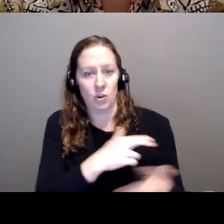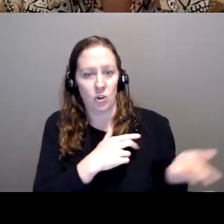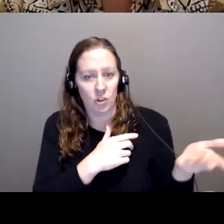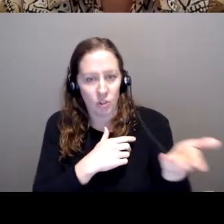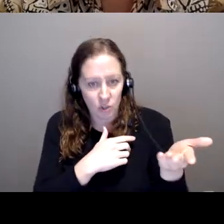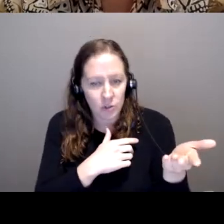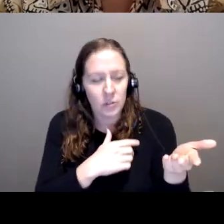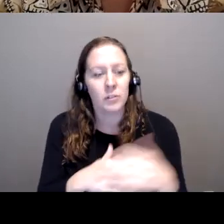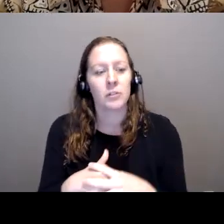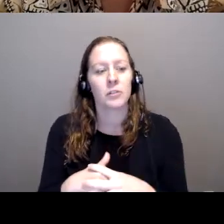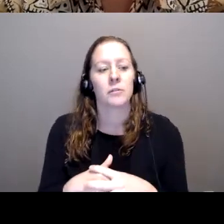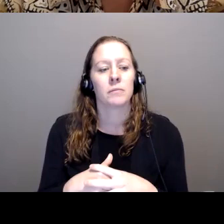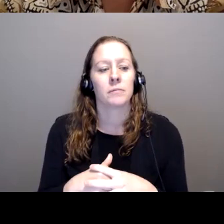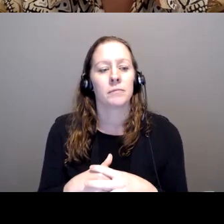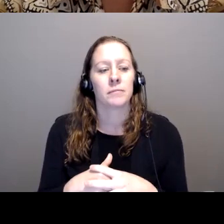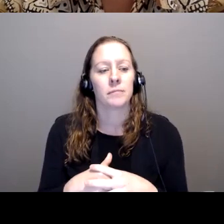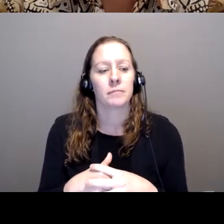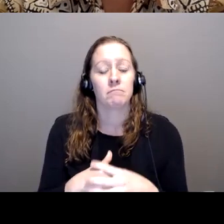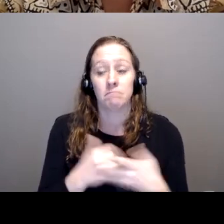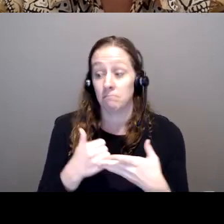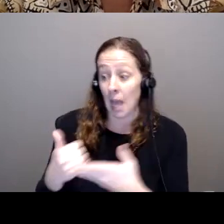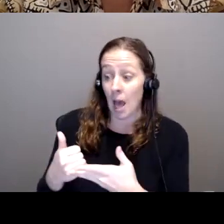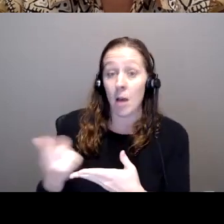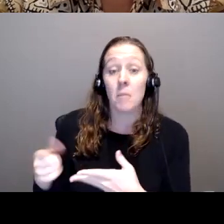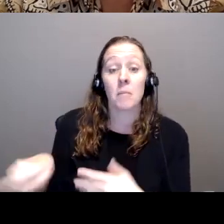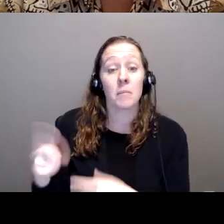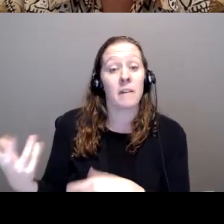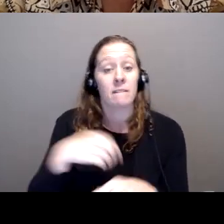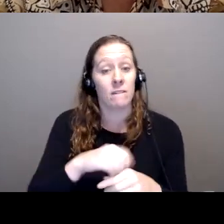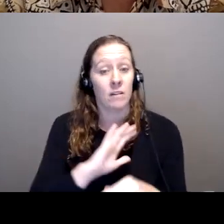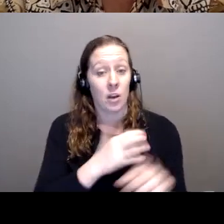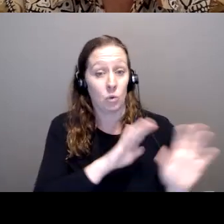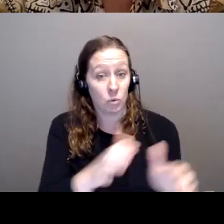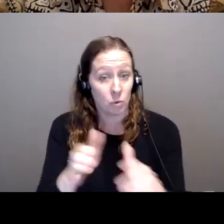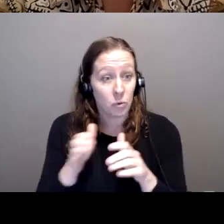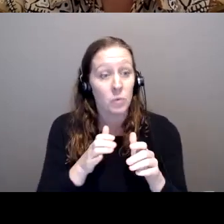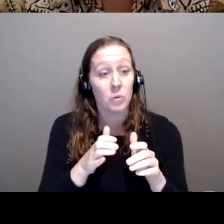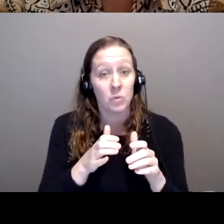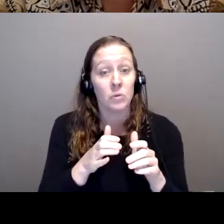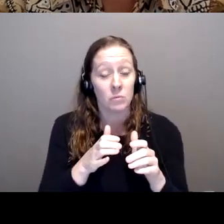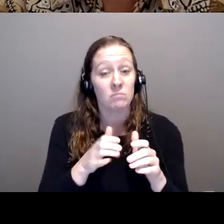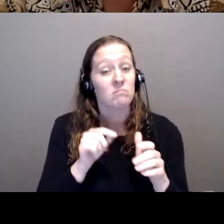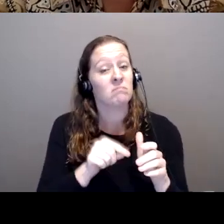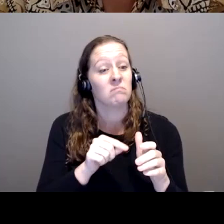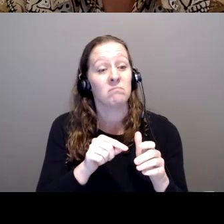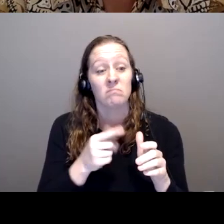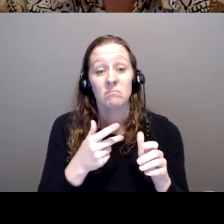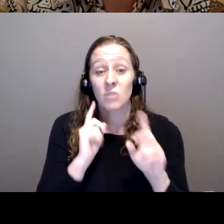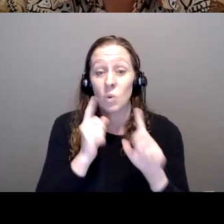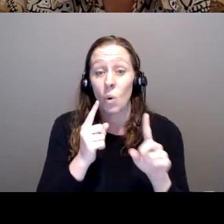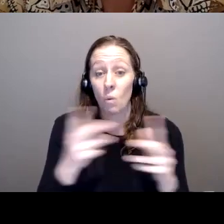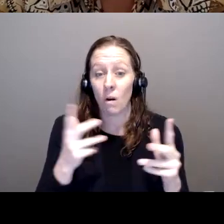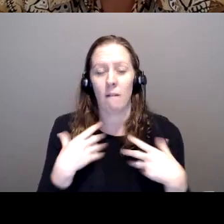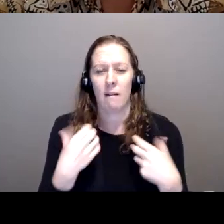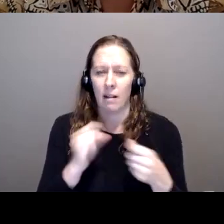continue to assist them to be engaged in our groups, where they are building healthy relationships